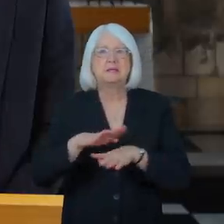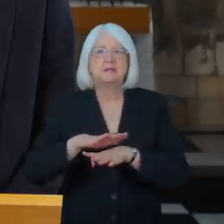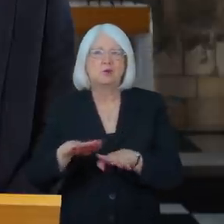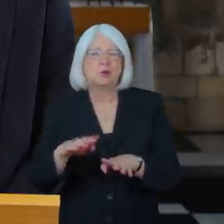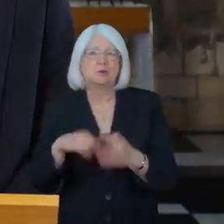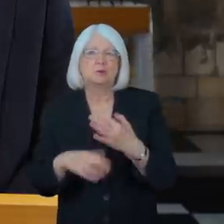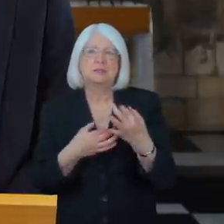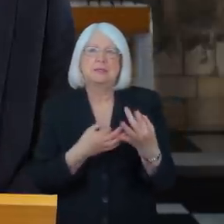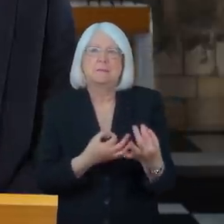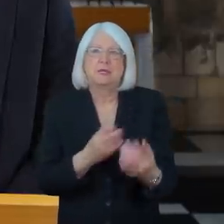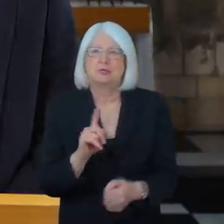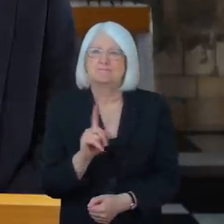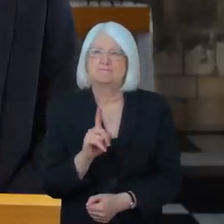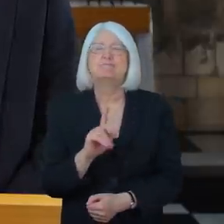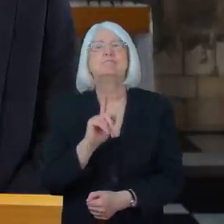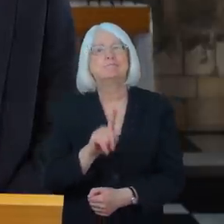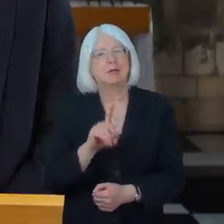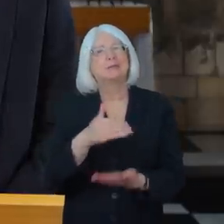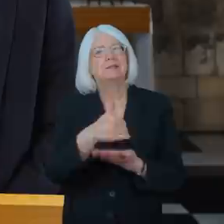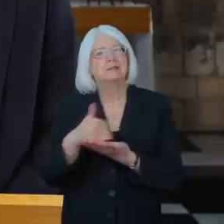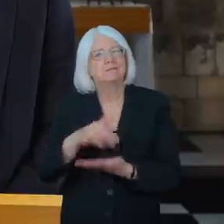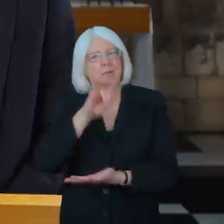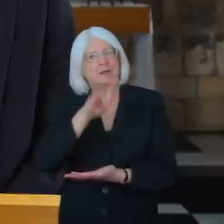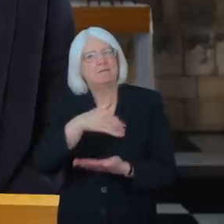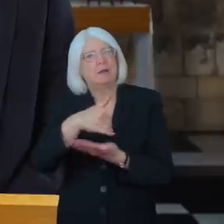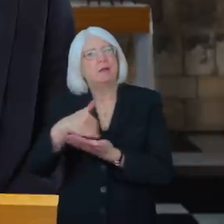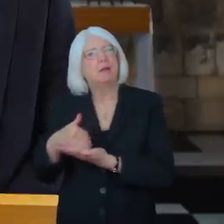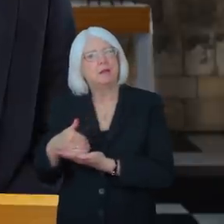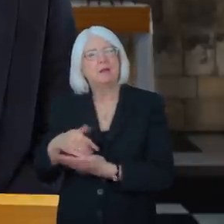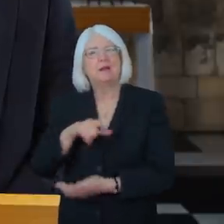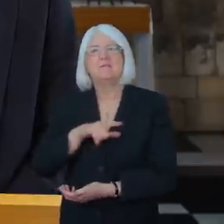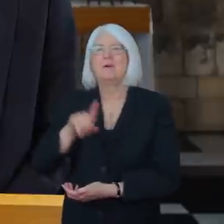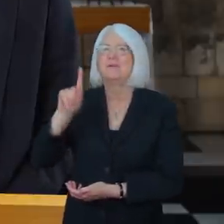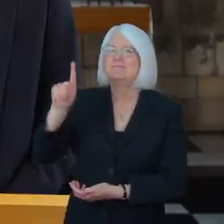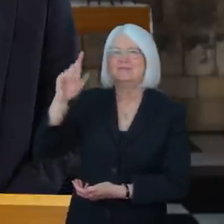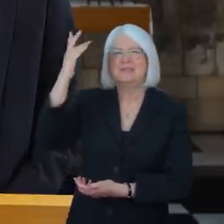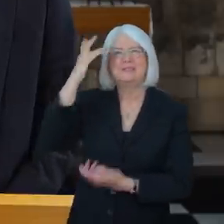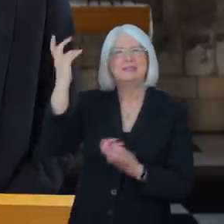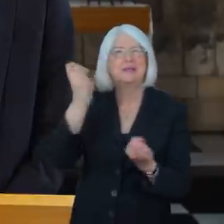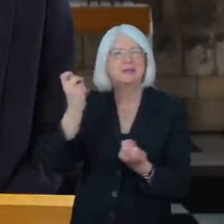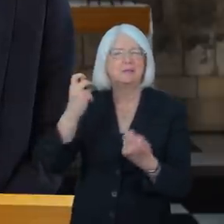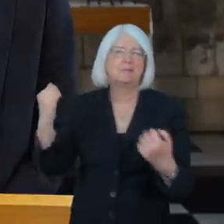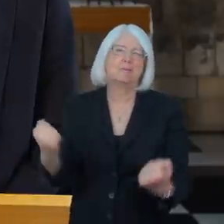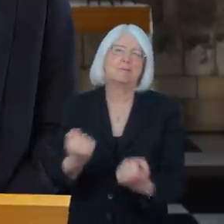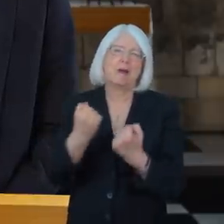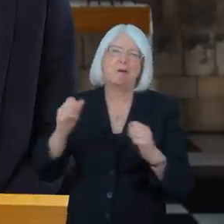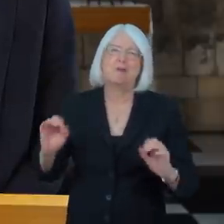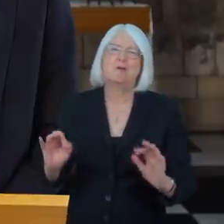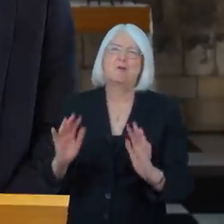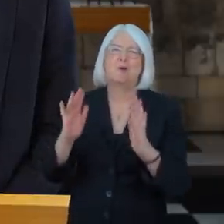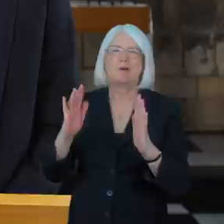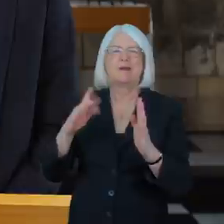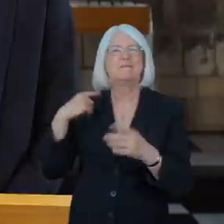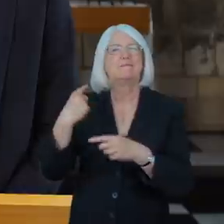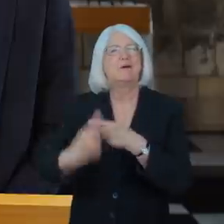us not into temptation, but deliver us from evil. For thine is the kingdom, the power, and the glory, for